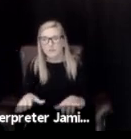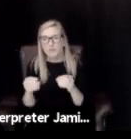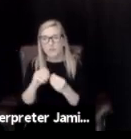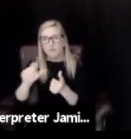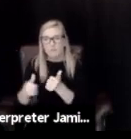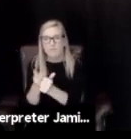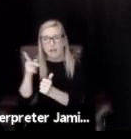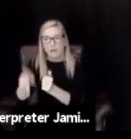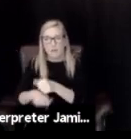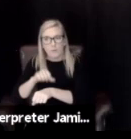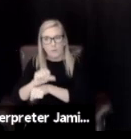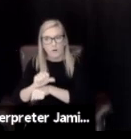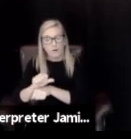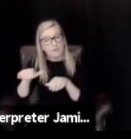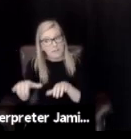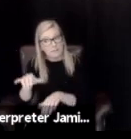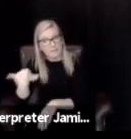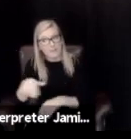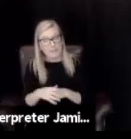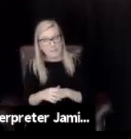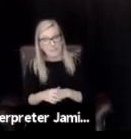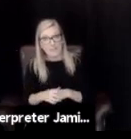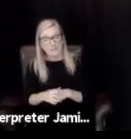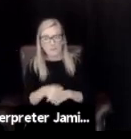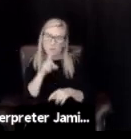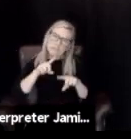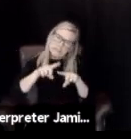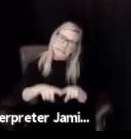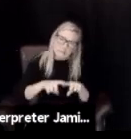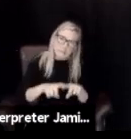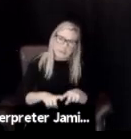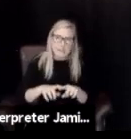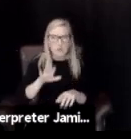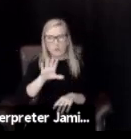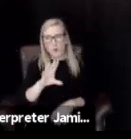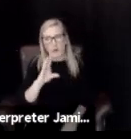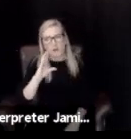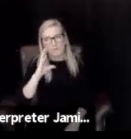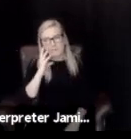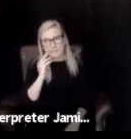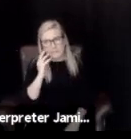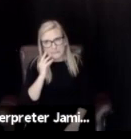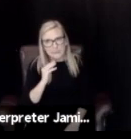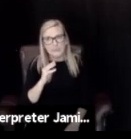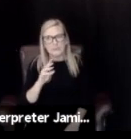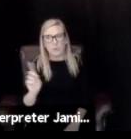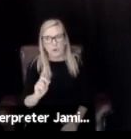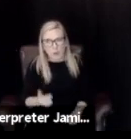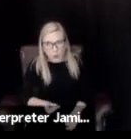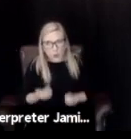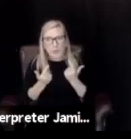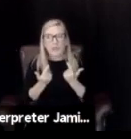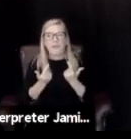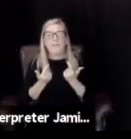what I did. So it depends on, Haley, where you are, how you can, and I will tell you this.